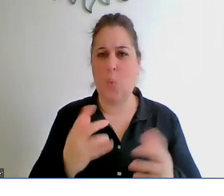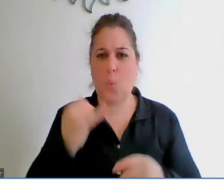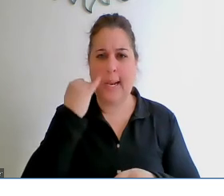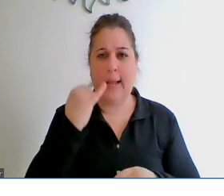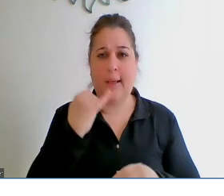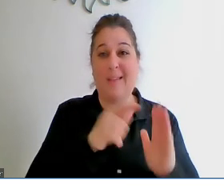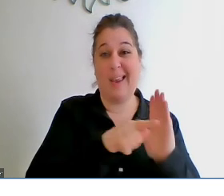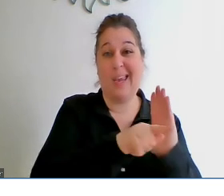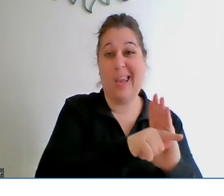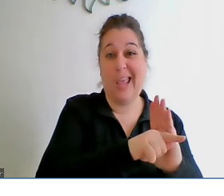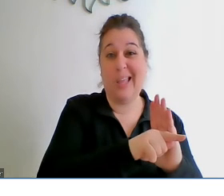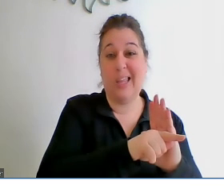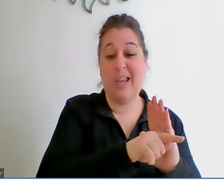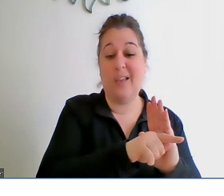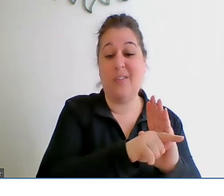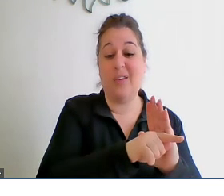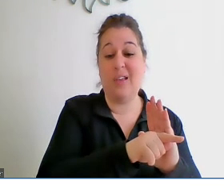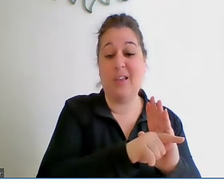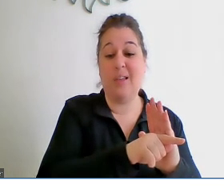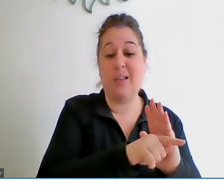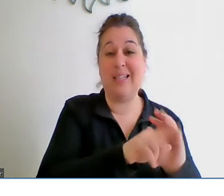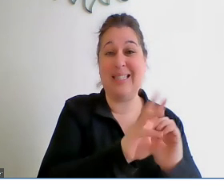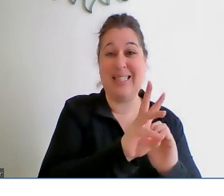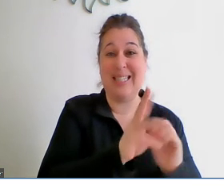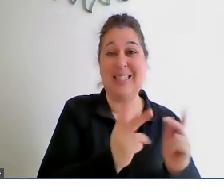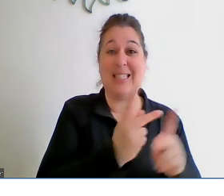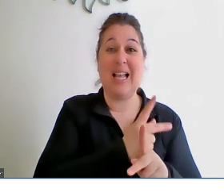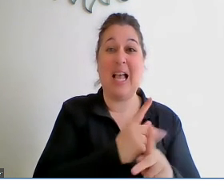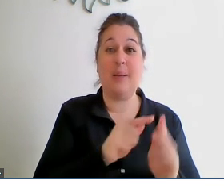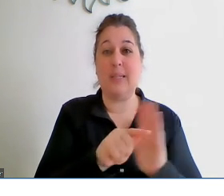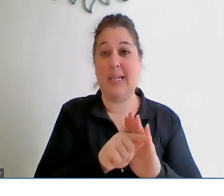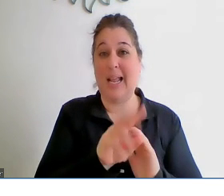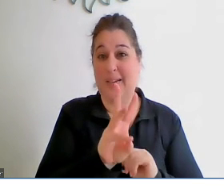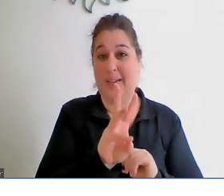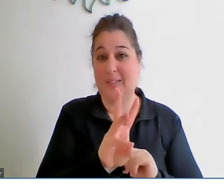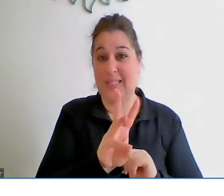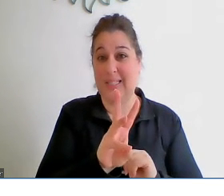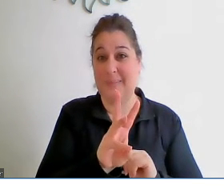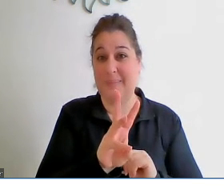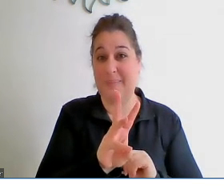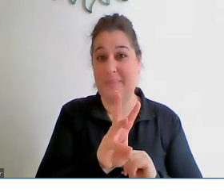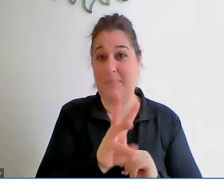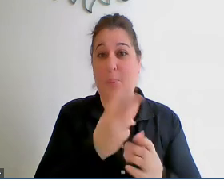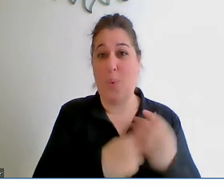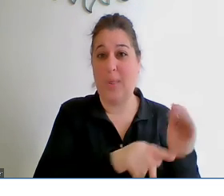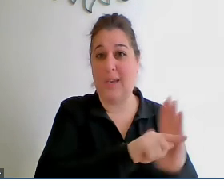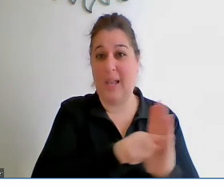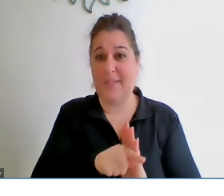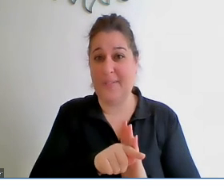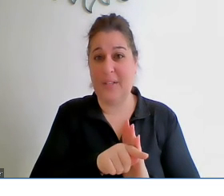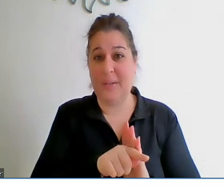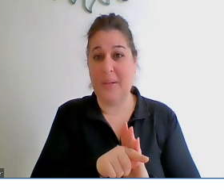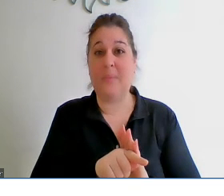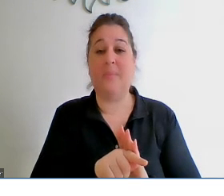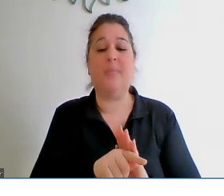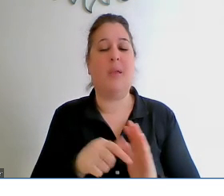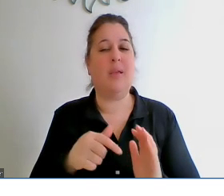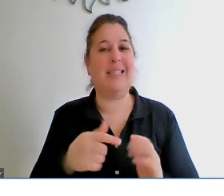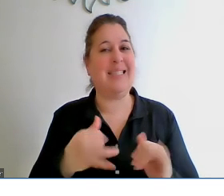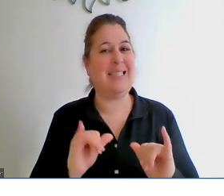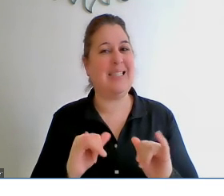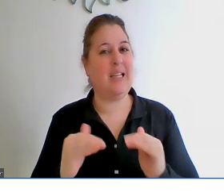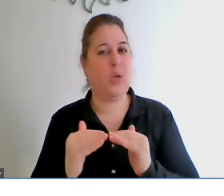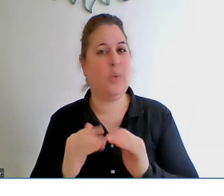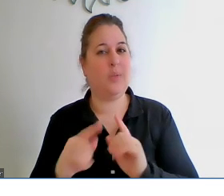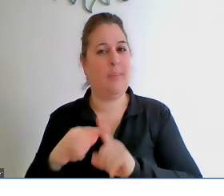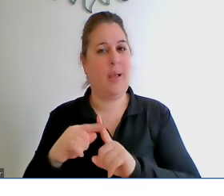Well, what if I had it like this? A negative times a negative. Well, same signs is going to make a positive 36.